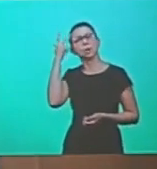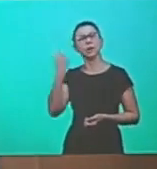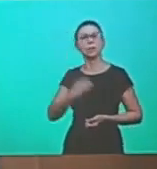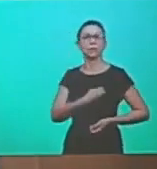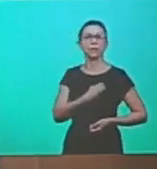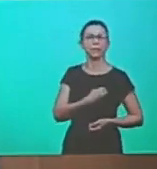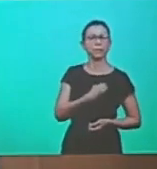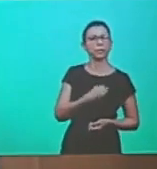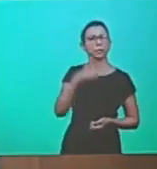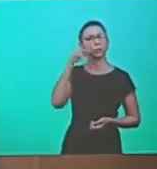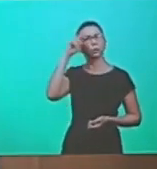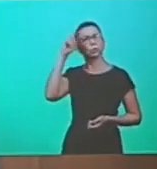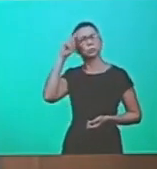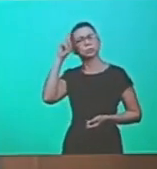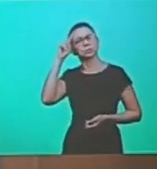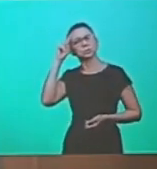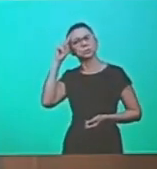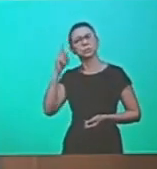lessons.